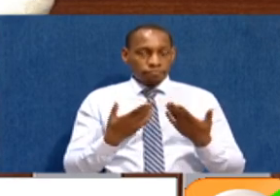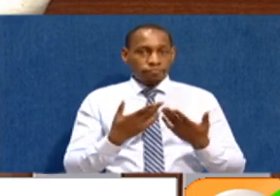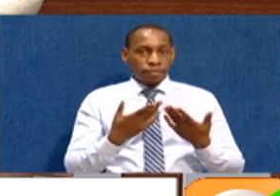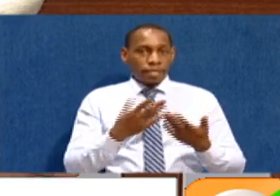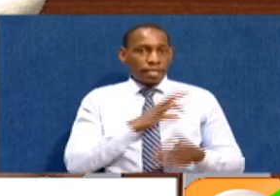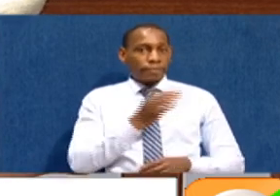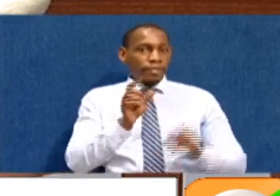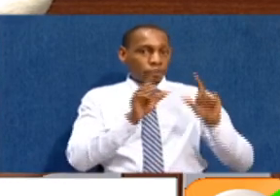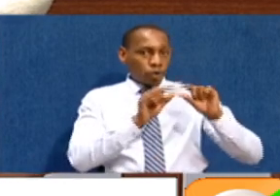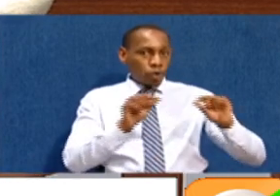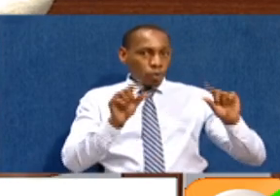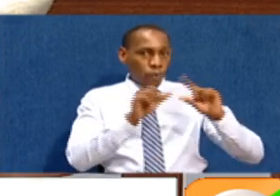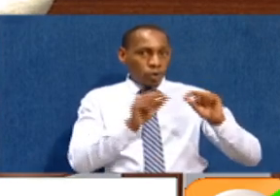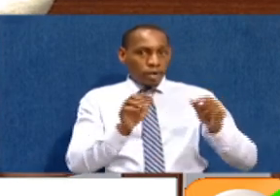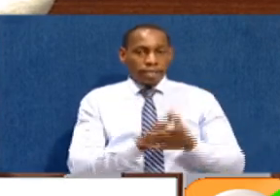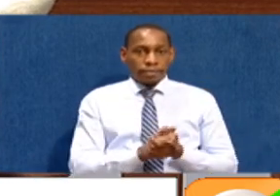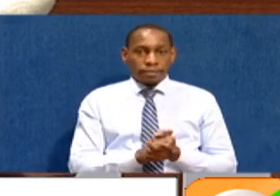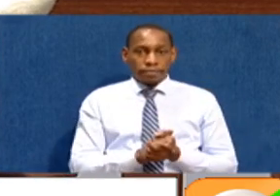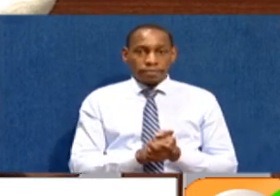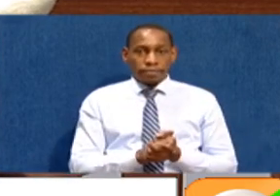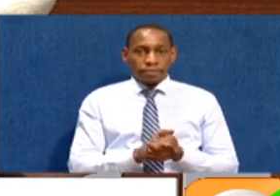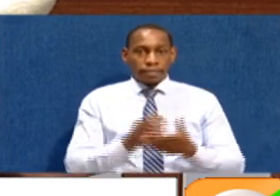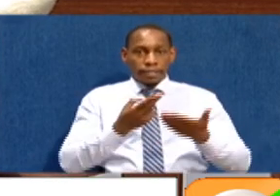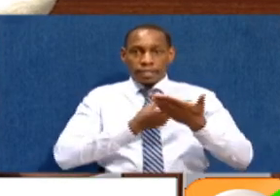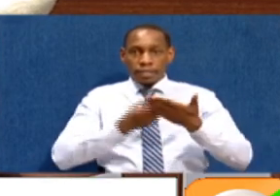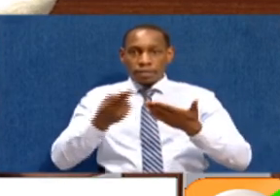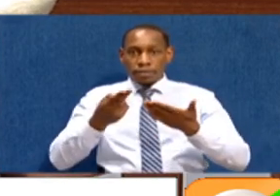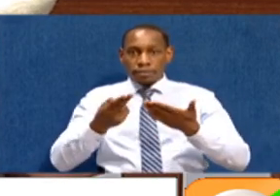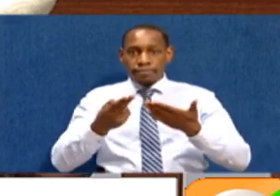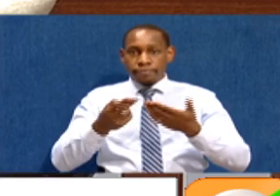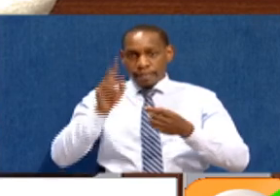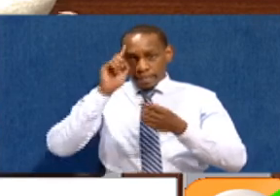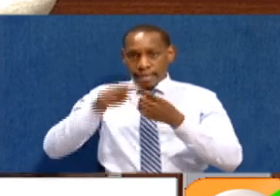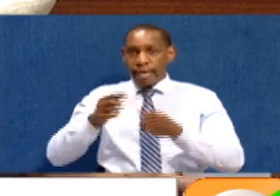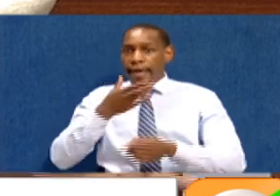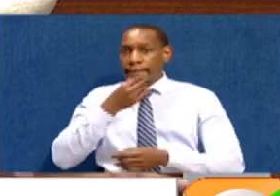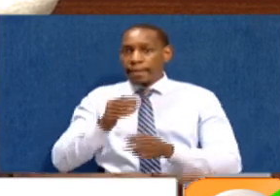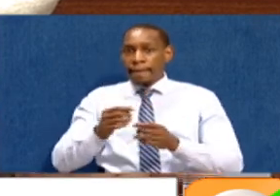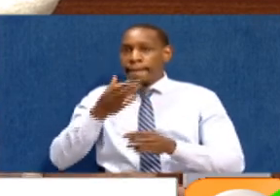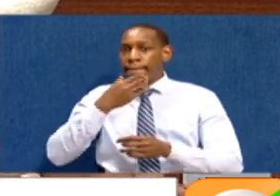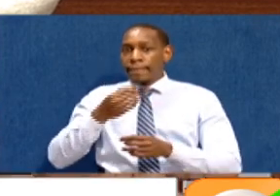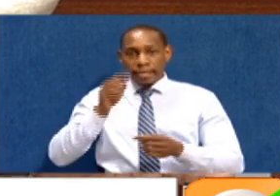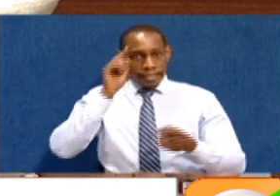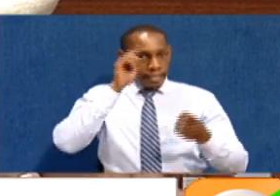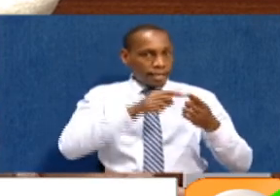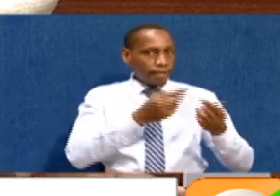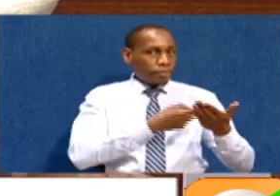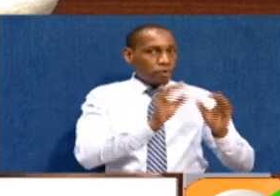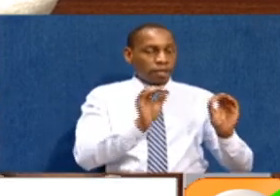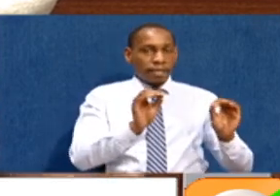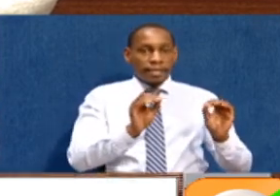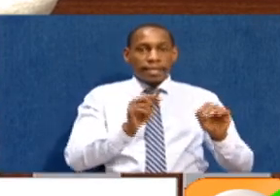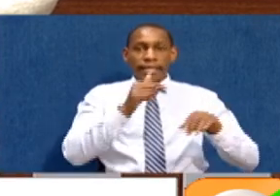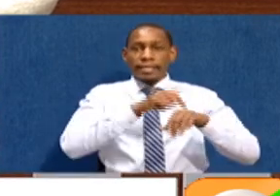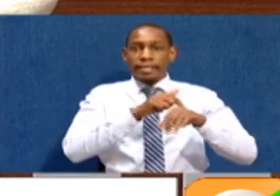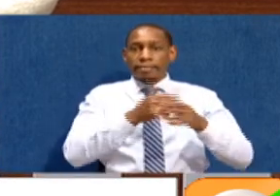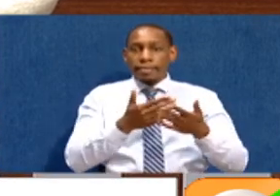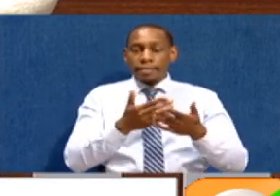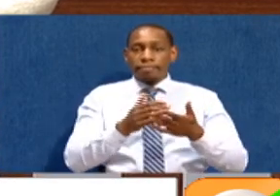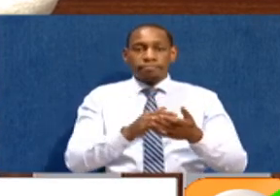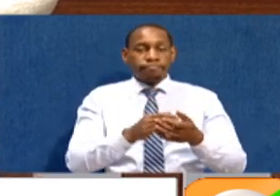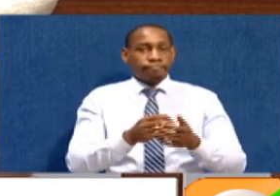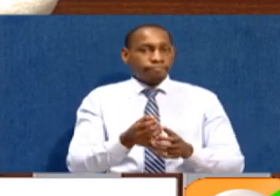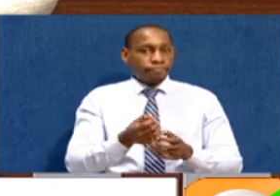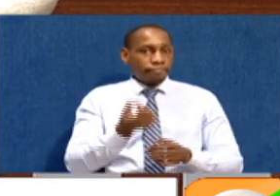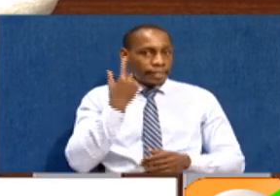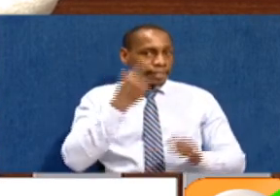spirituality. Sabbath is made for man, not man for Sabbath. So that when you are